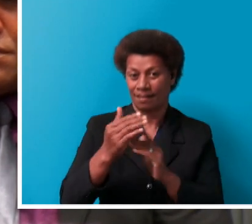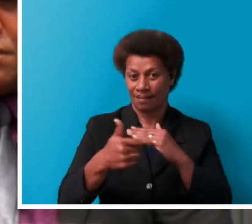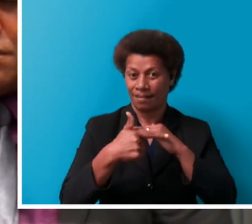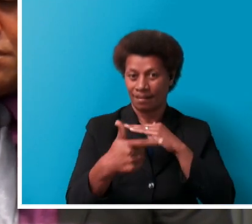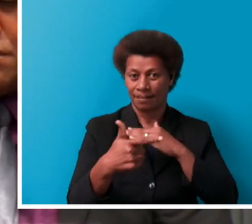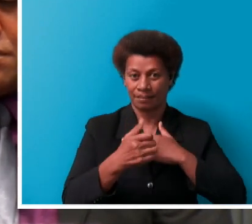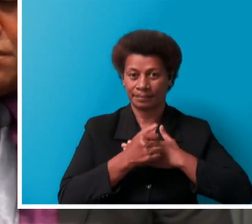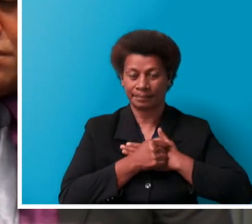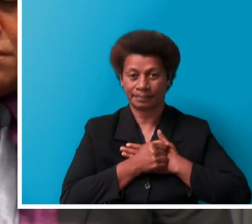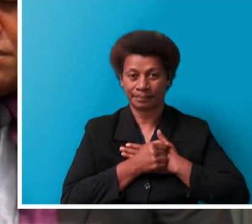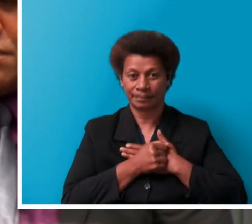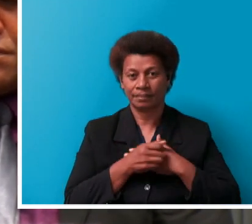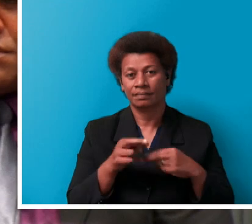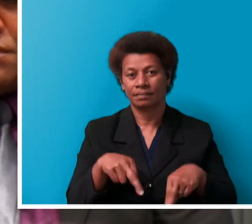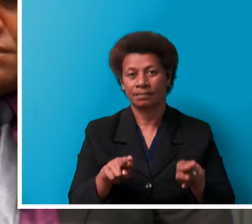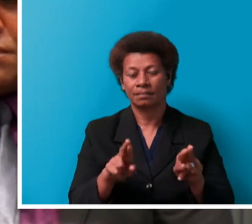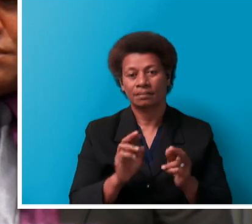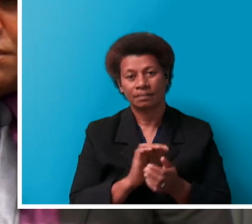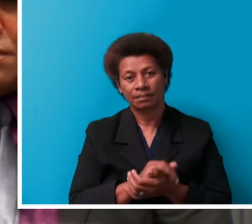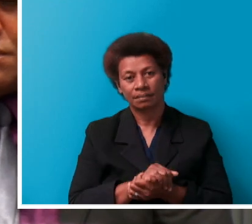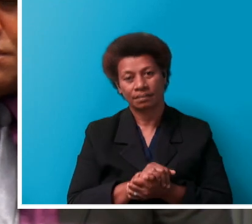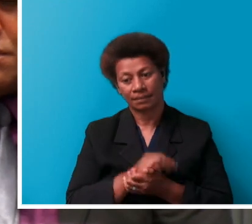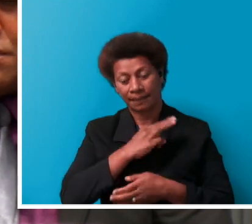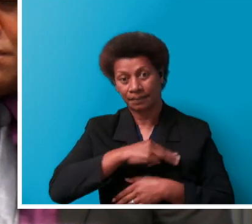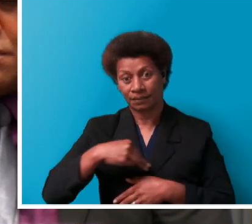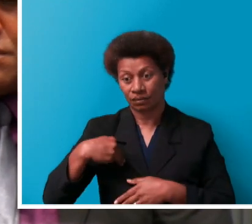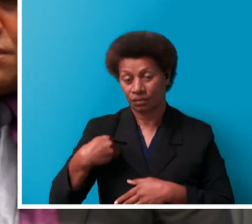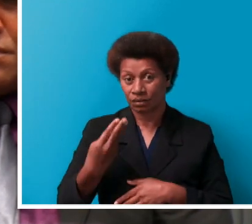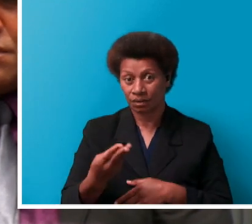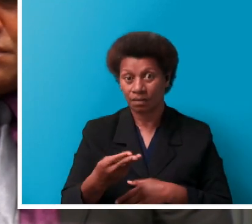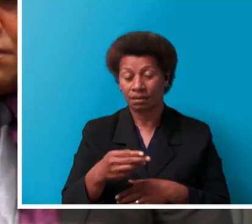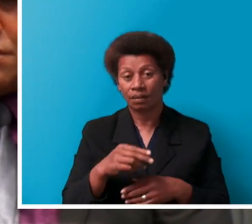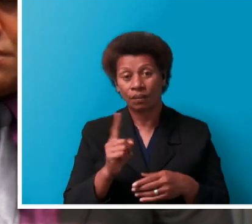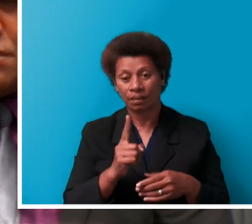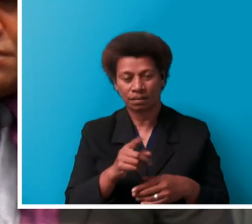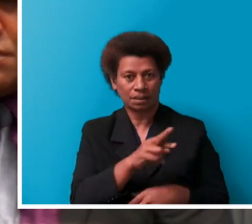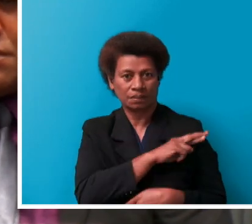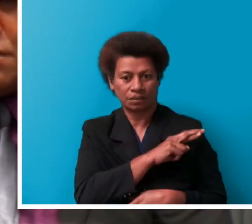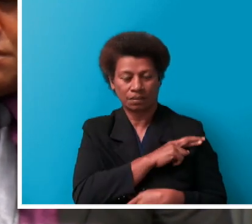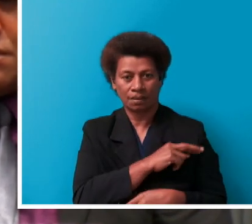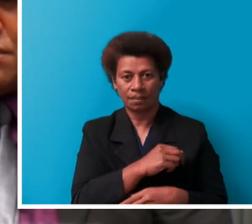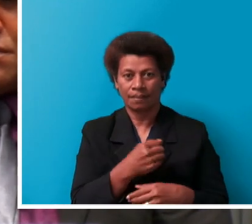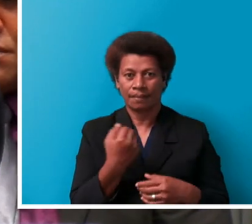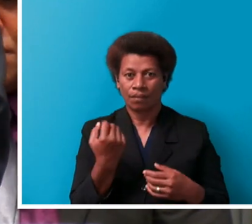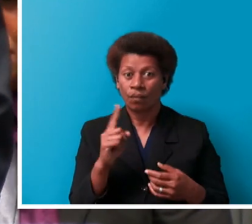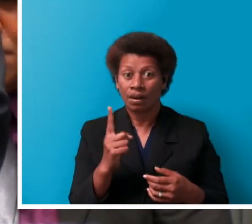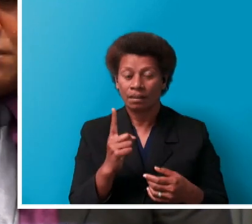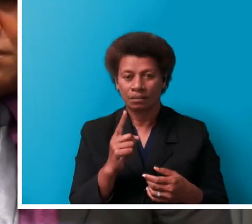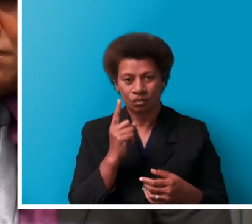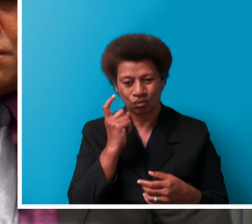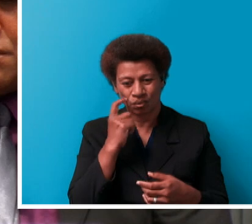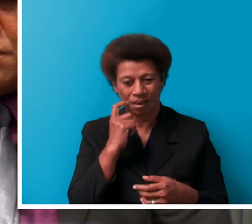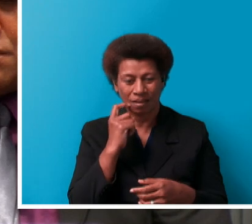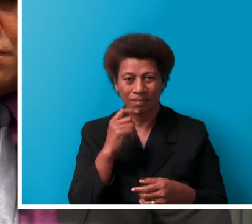safe. Mr. Speaker, sir, the ministry will also play its part in fighting illicit drugs in our beloved